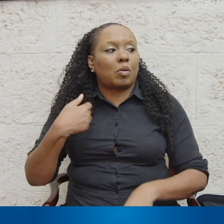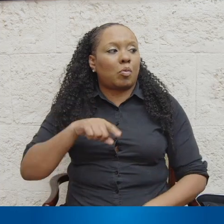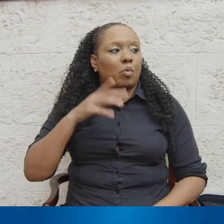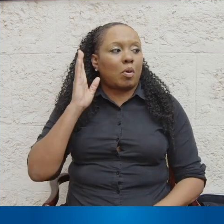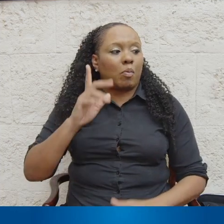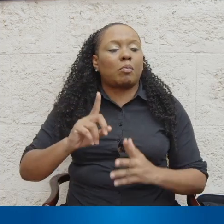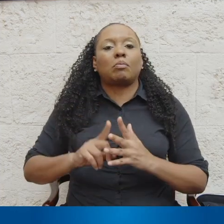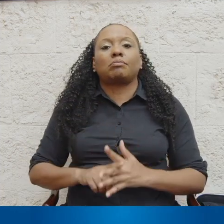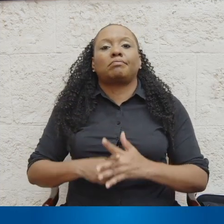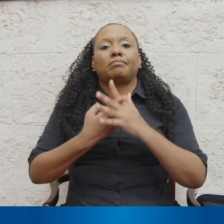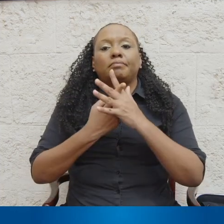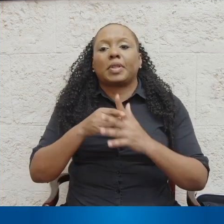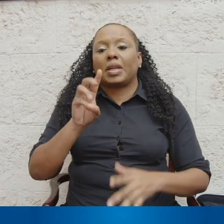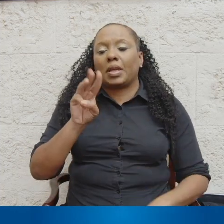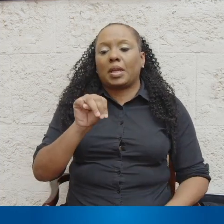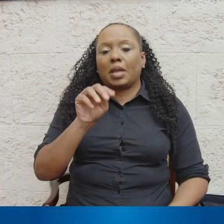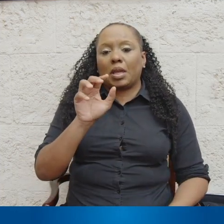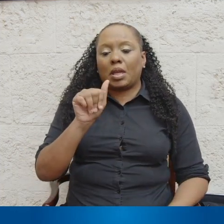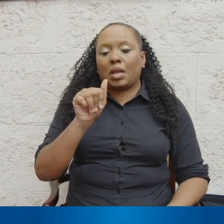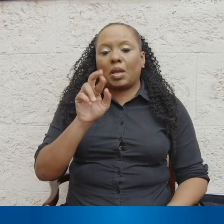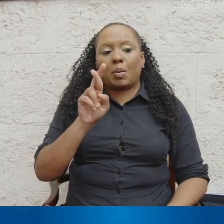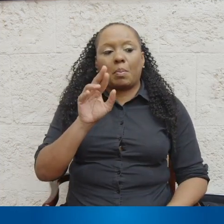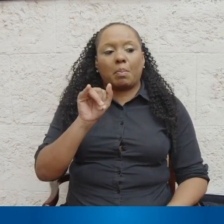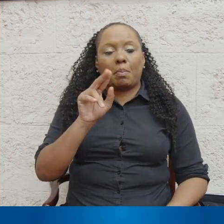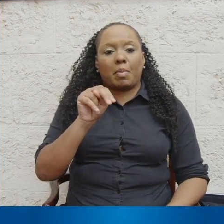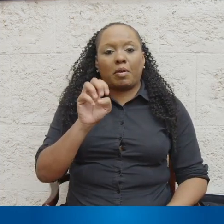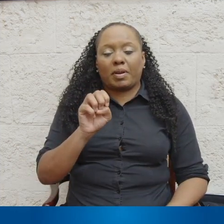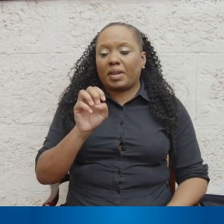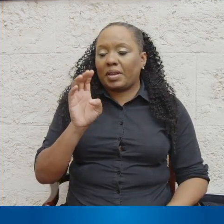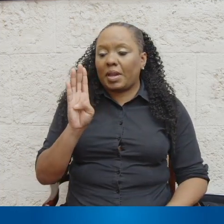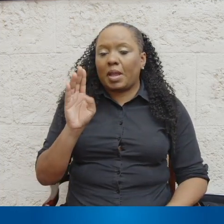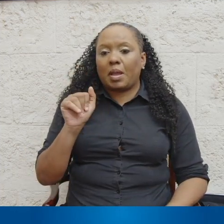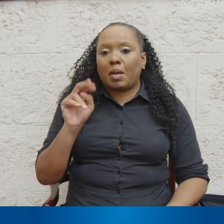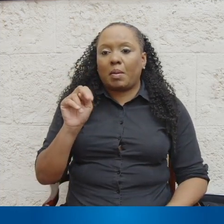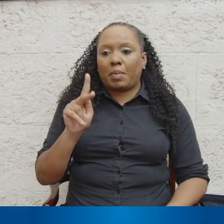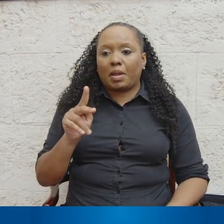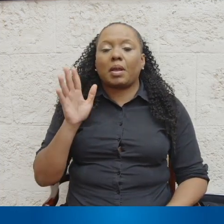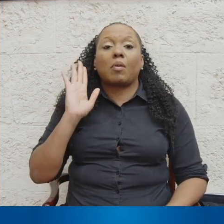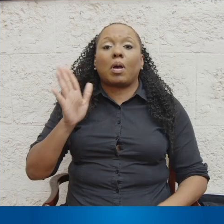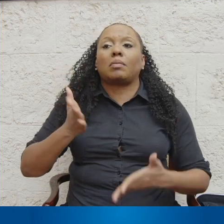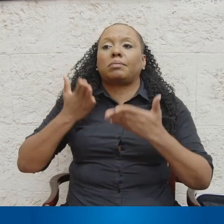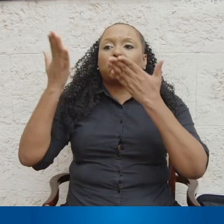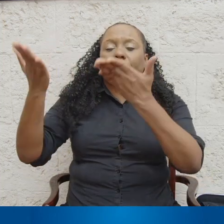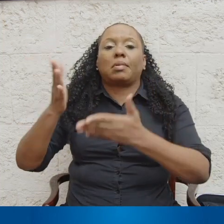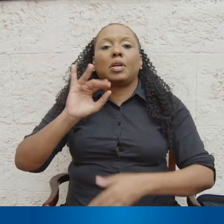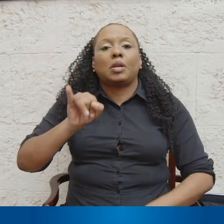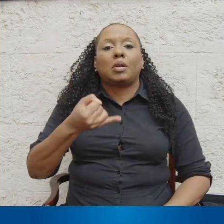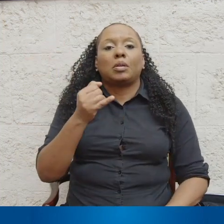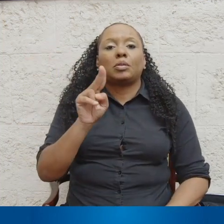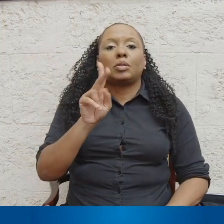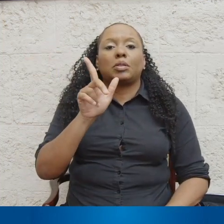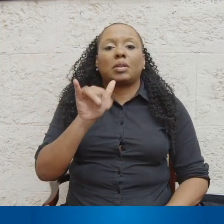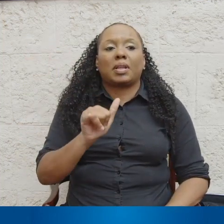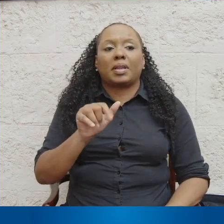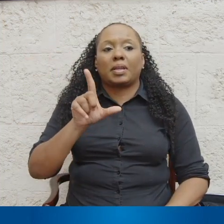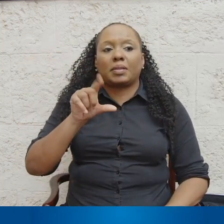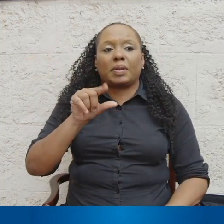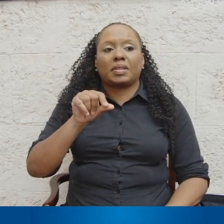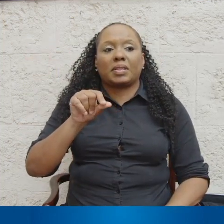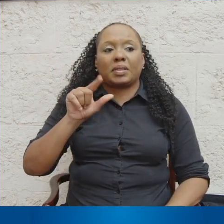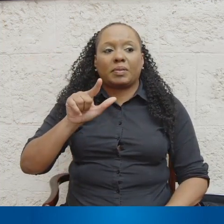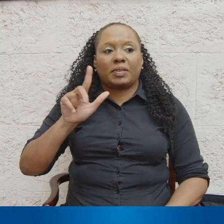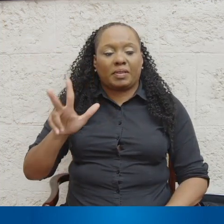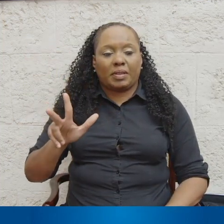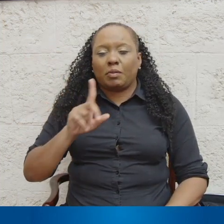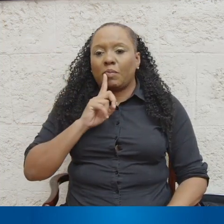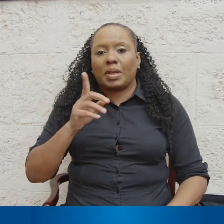to be presented to the board of the Green Climate Fund in July 2023. And this is an exciting thing for